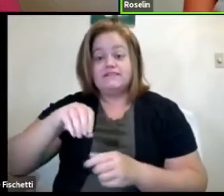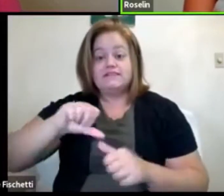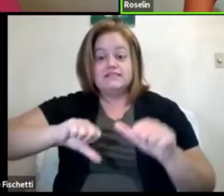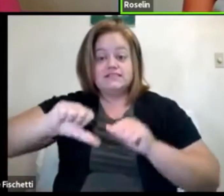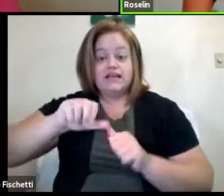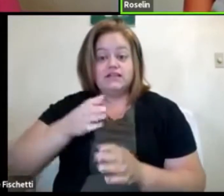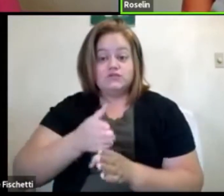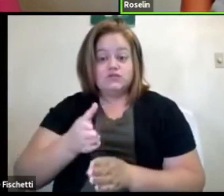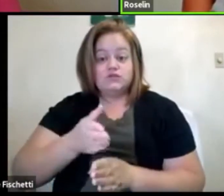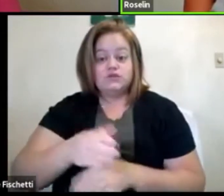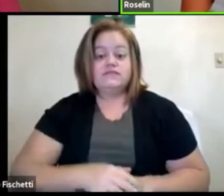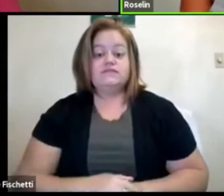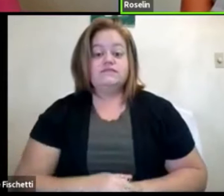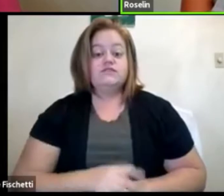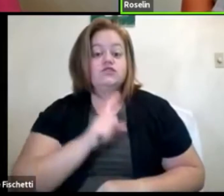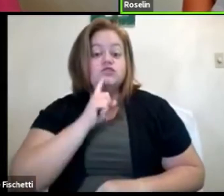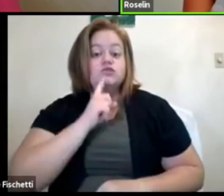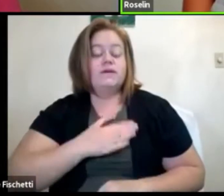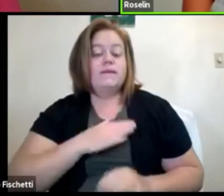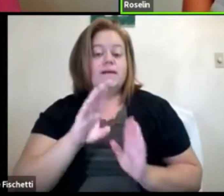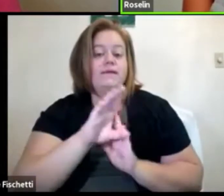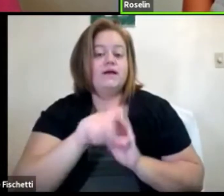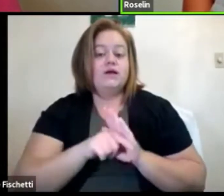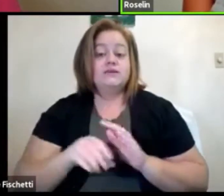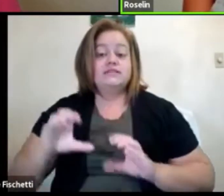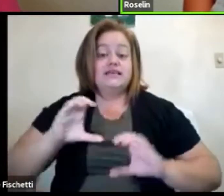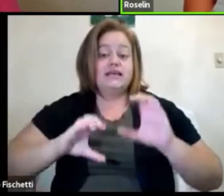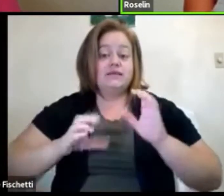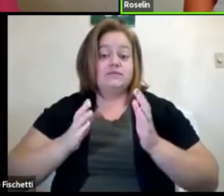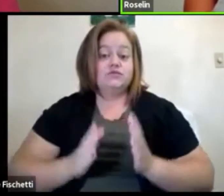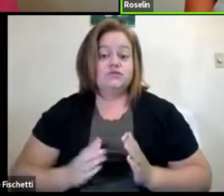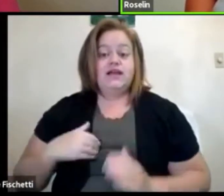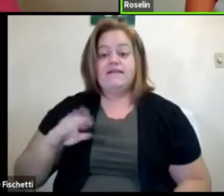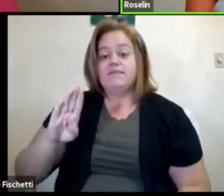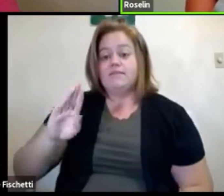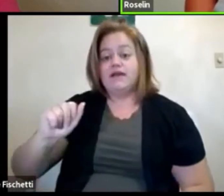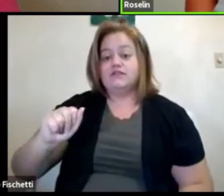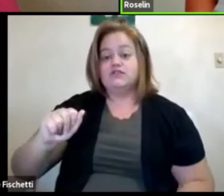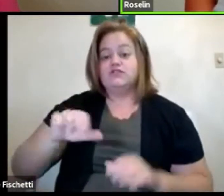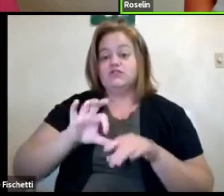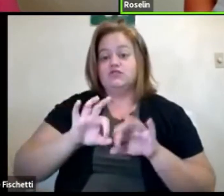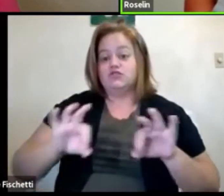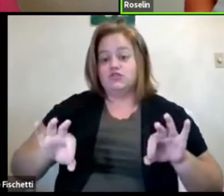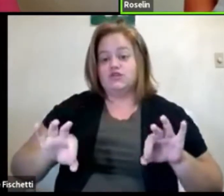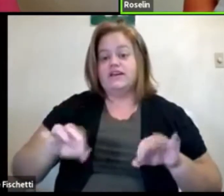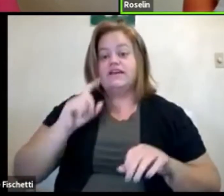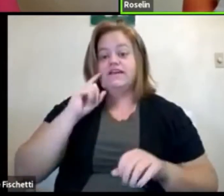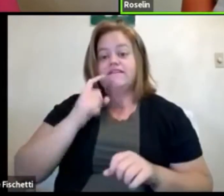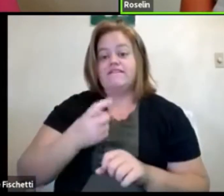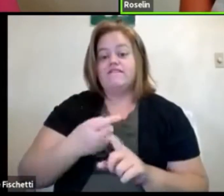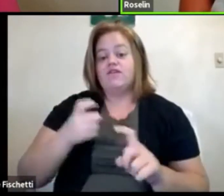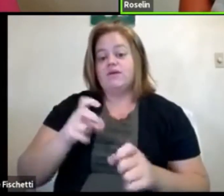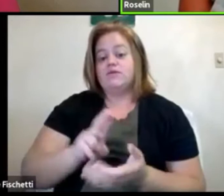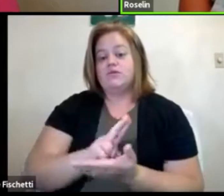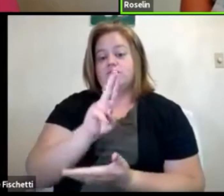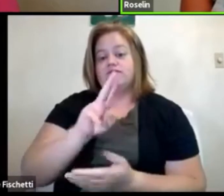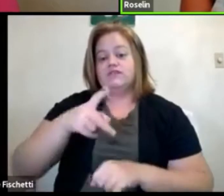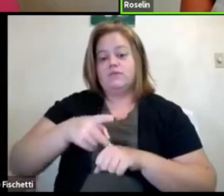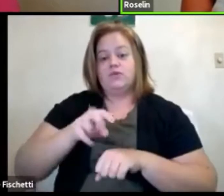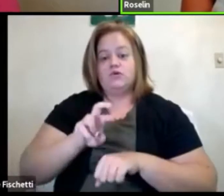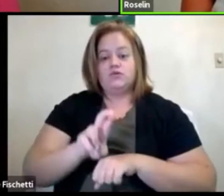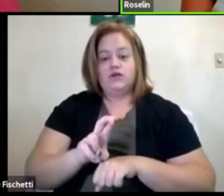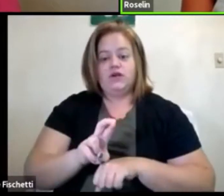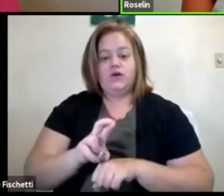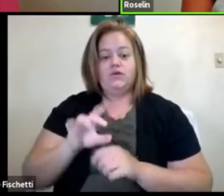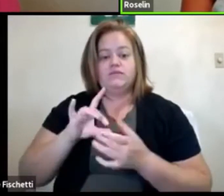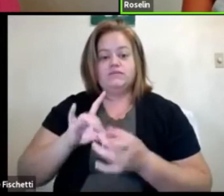So my background is in chemistry. I have a bachelor's degree in chemistry from the University of Puerto Rico. And